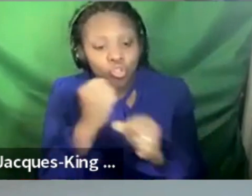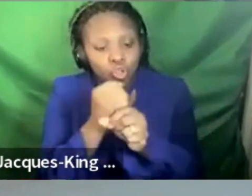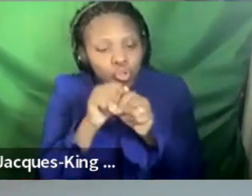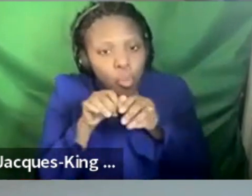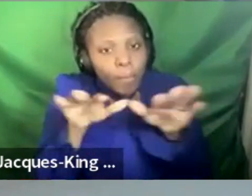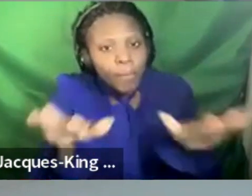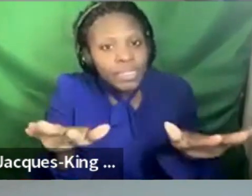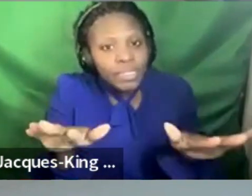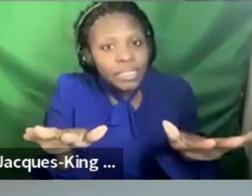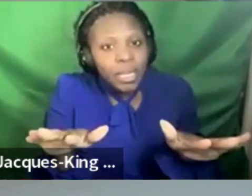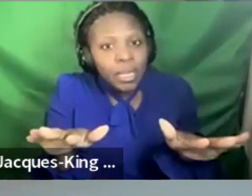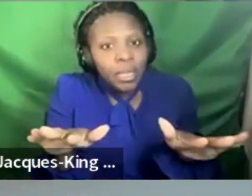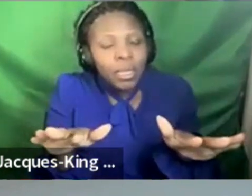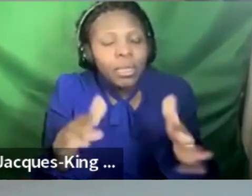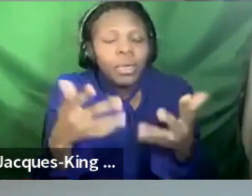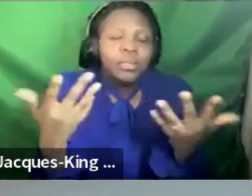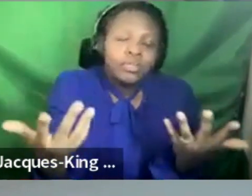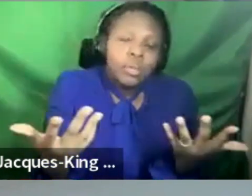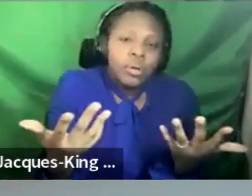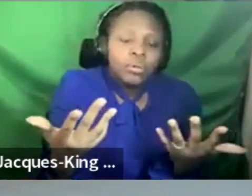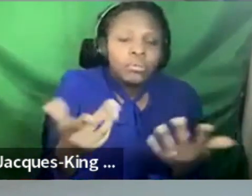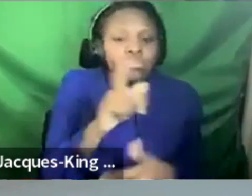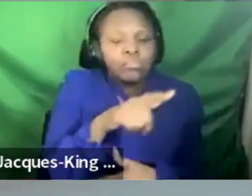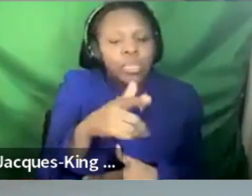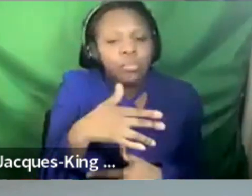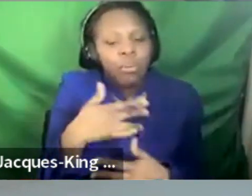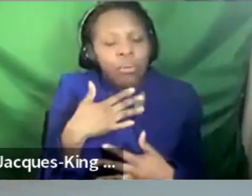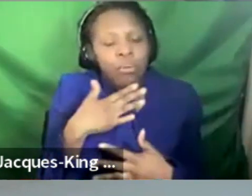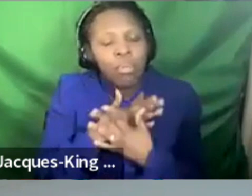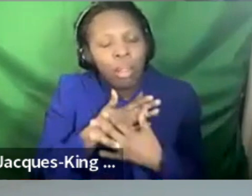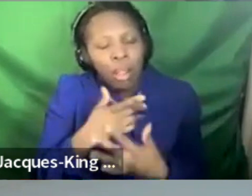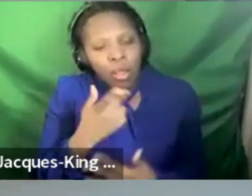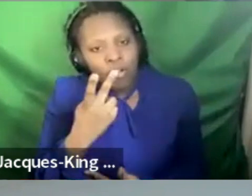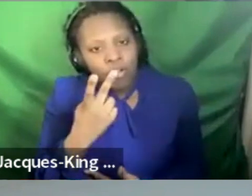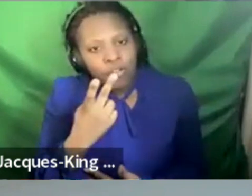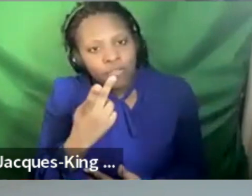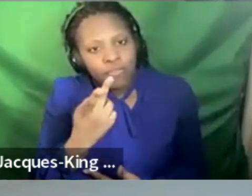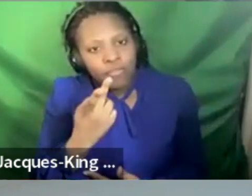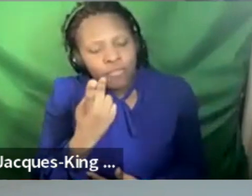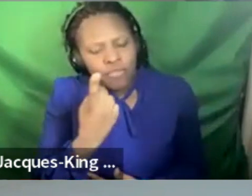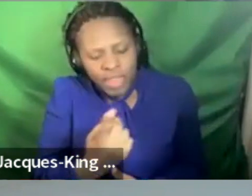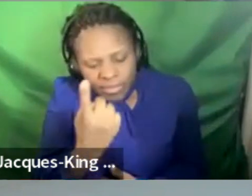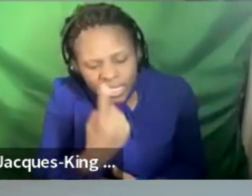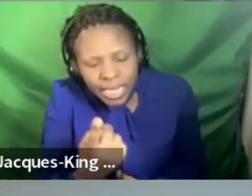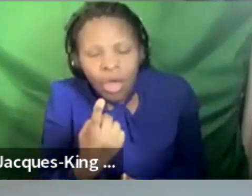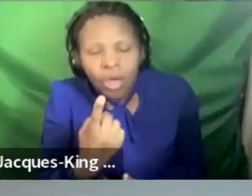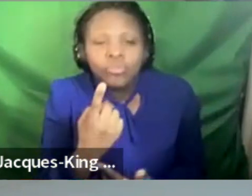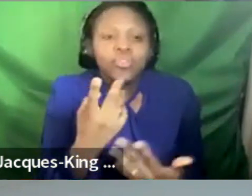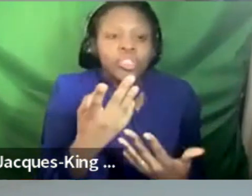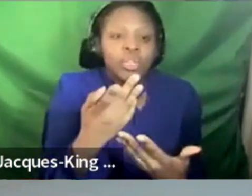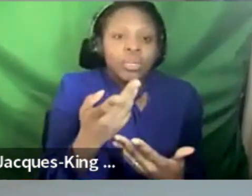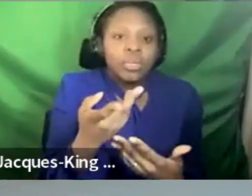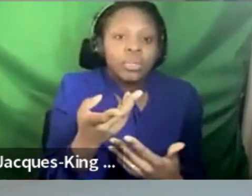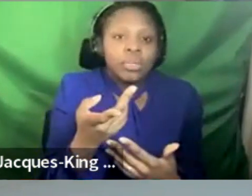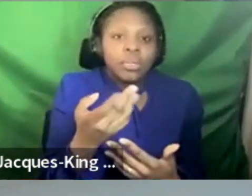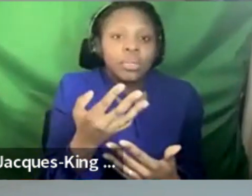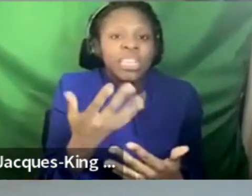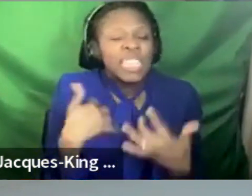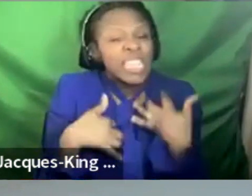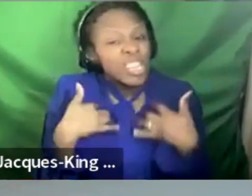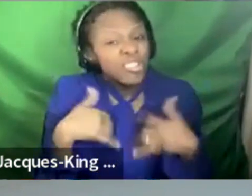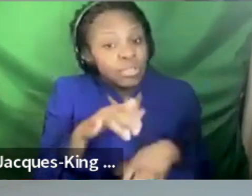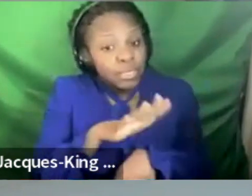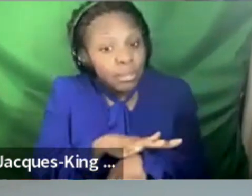know, appreciation of other people and reclaiming. Such an interesting time, and it's become more